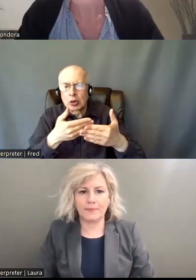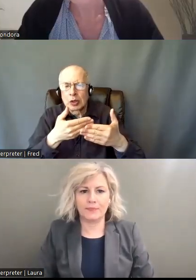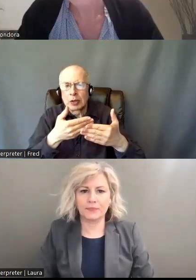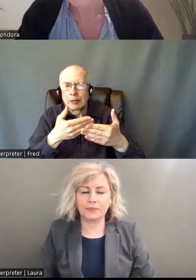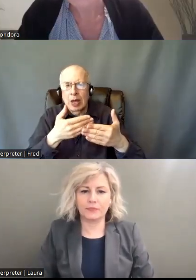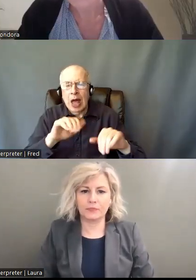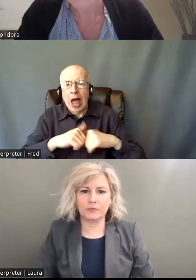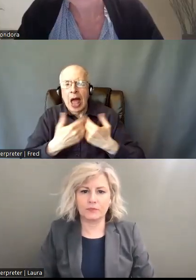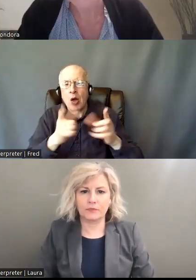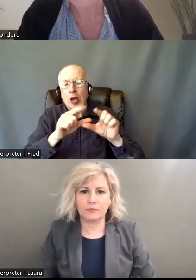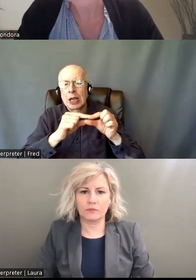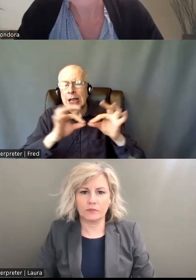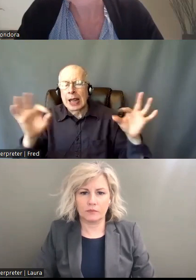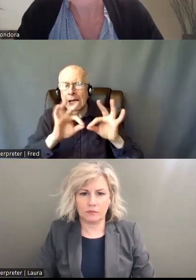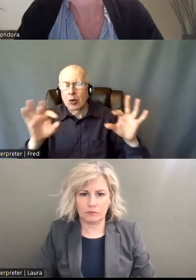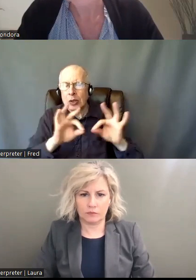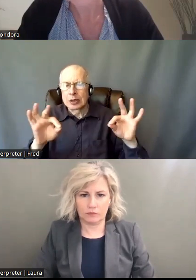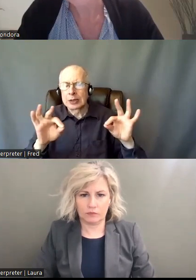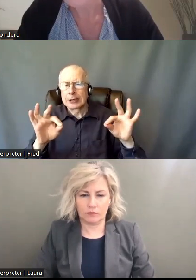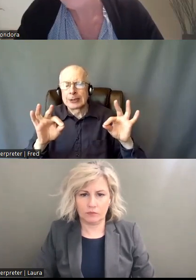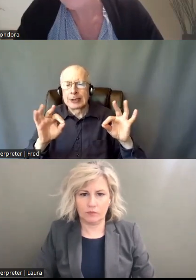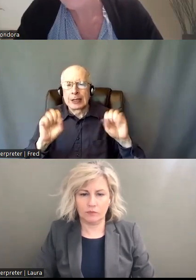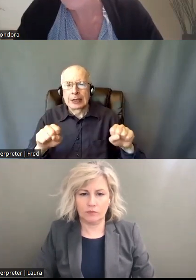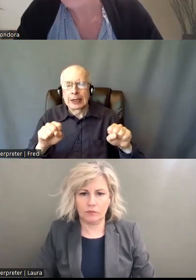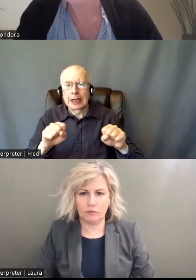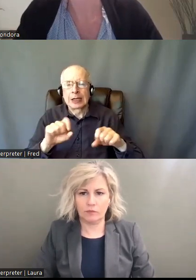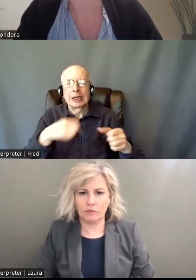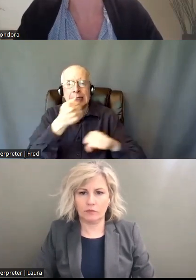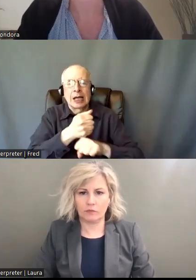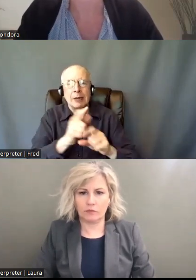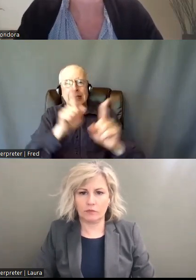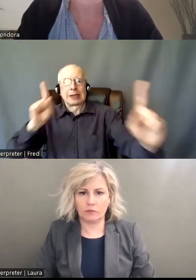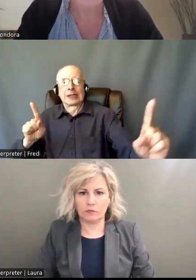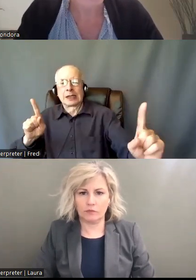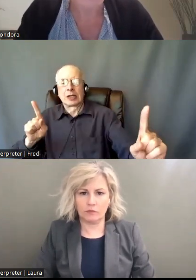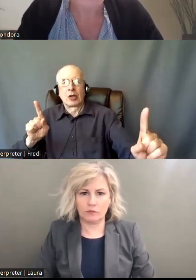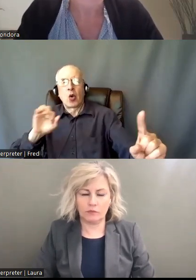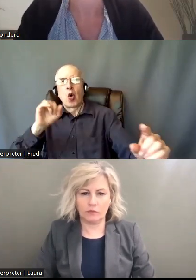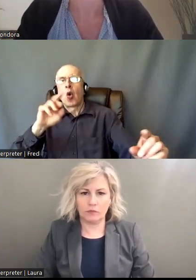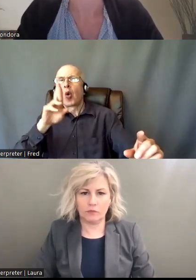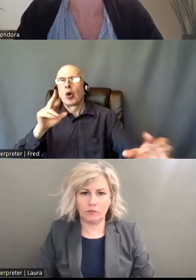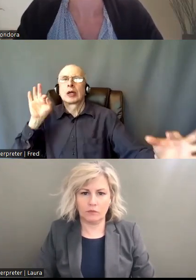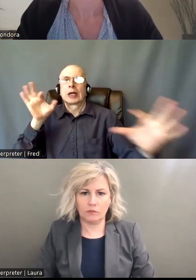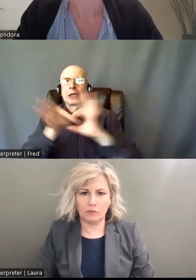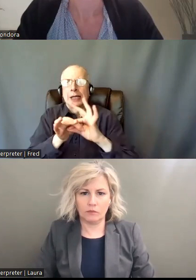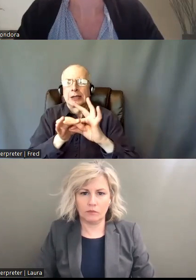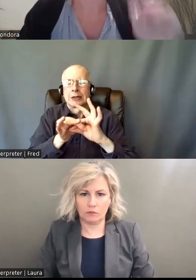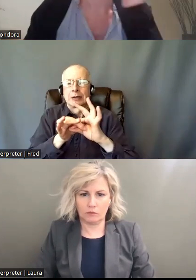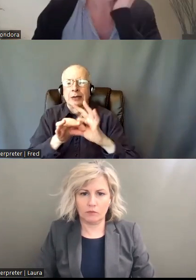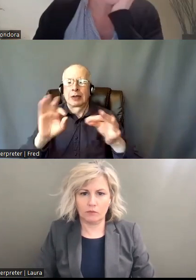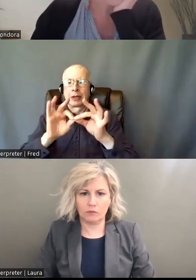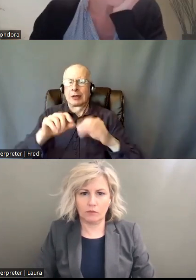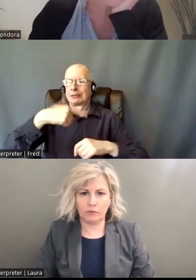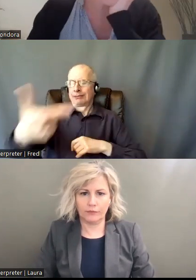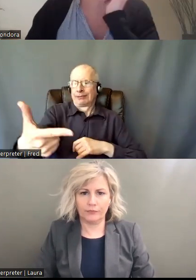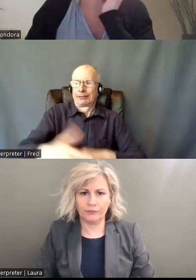at how language can either create distance or it can create connection. So what